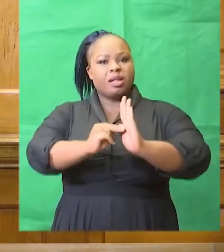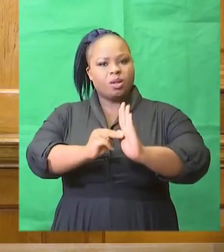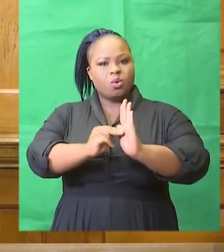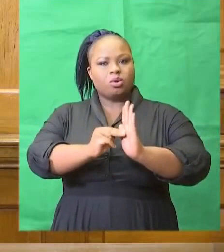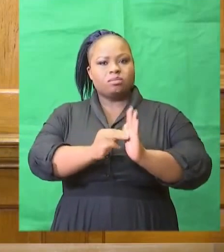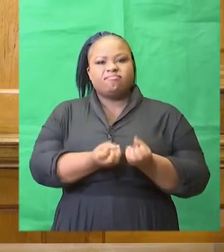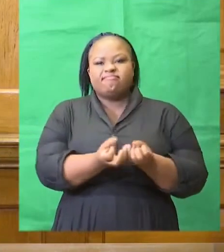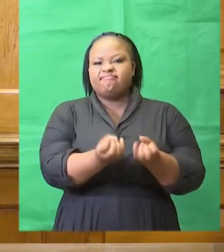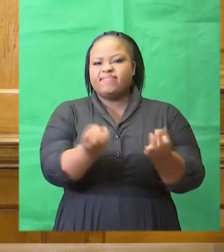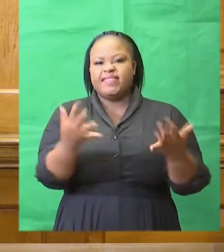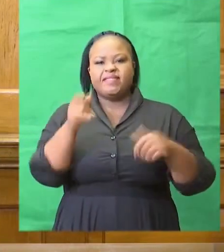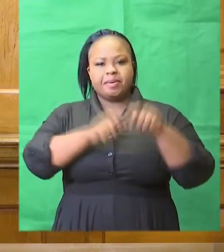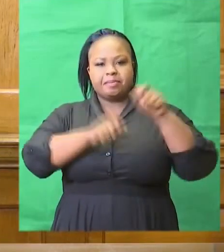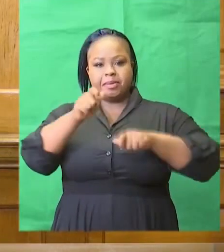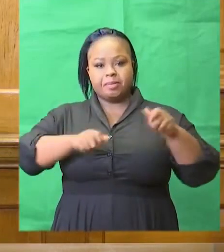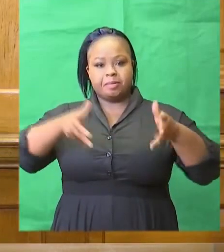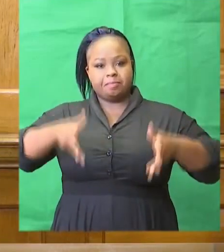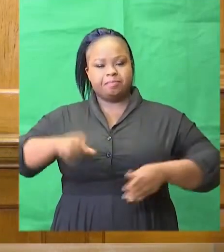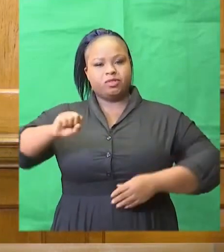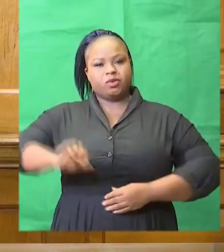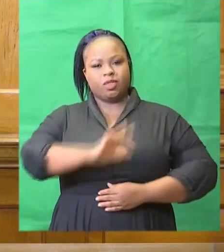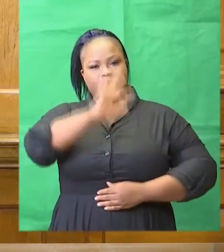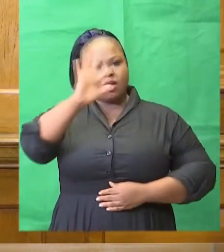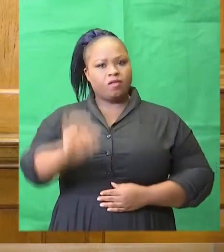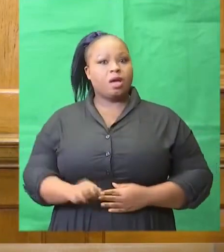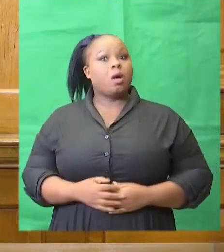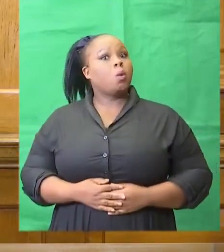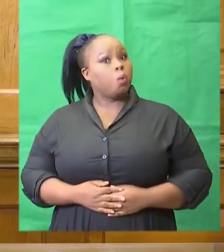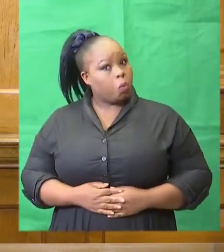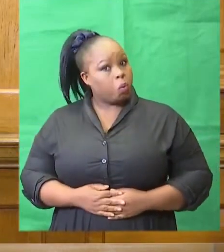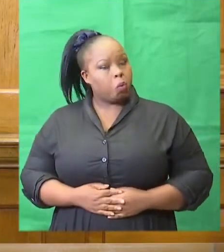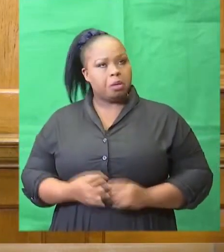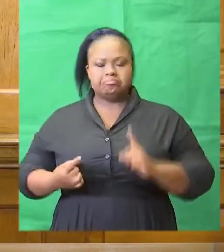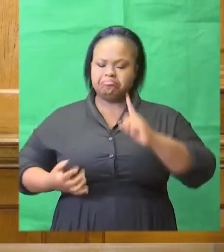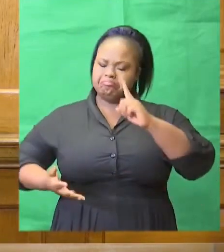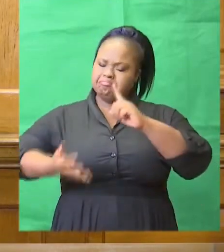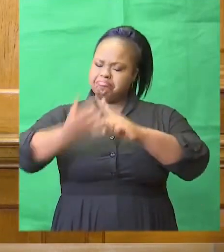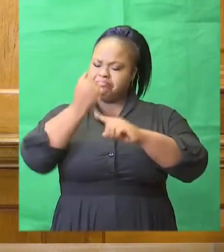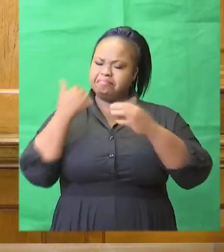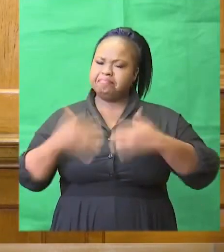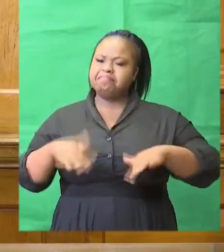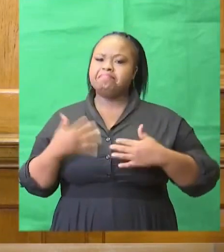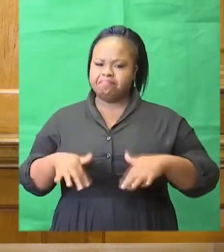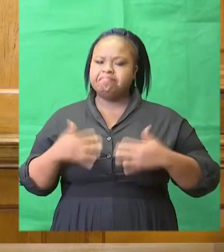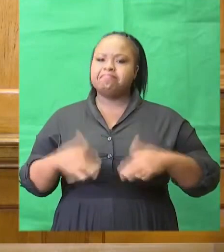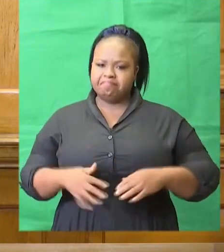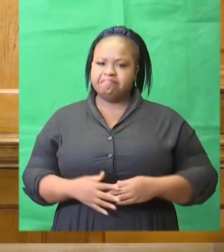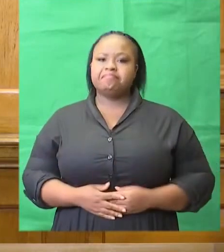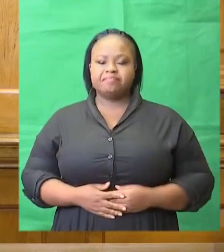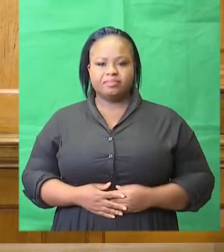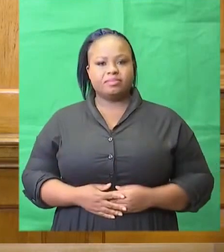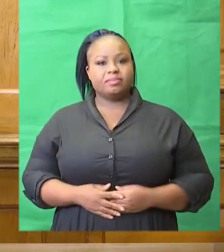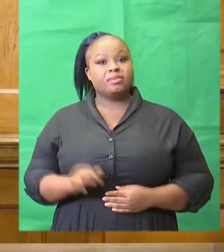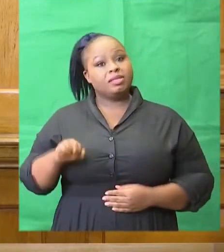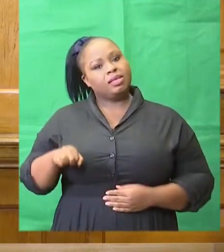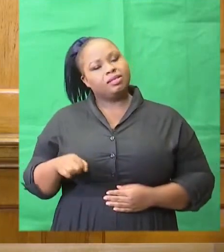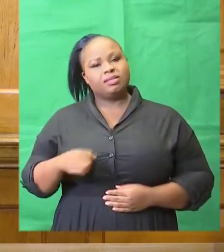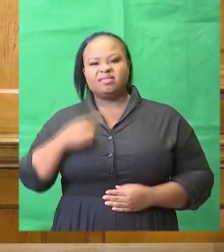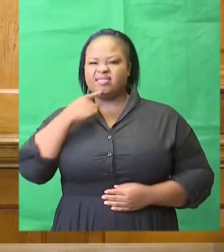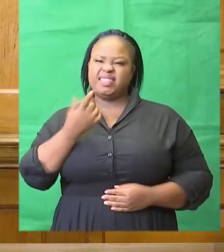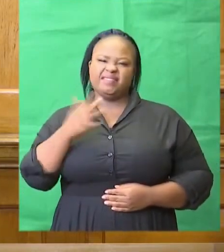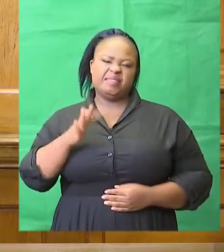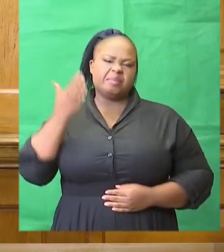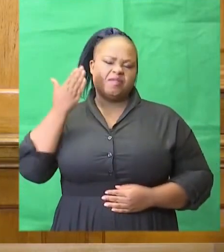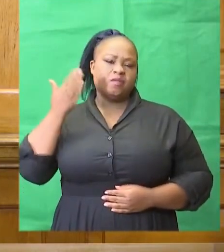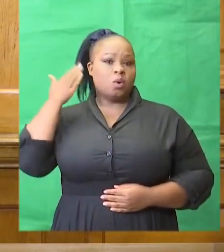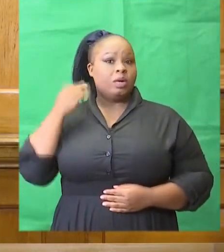been administered in South Africa. This is a remarkable achievement. It is, as I once said, by